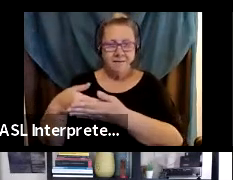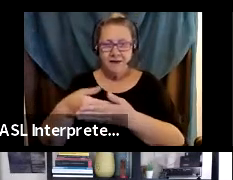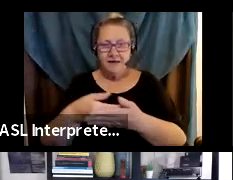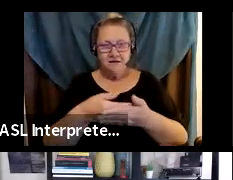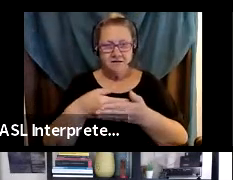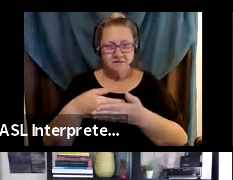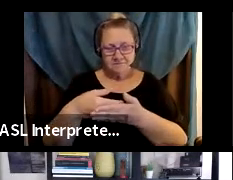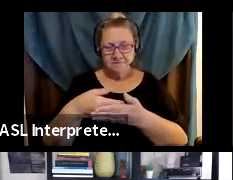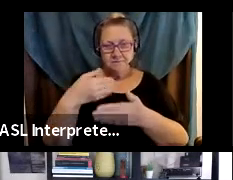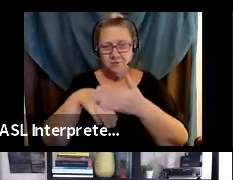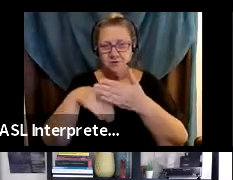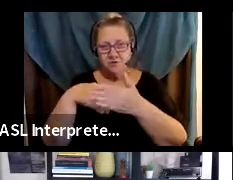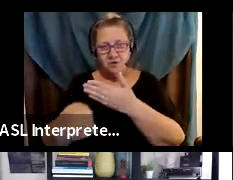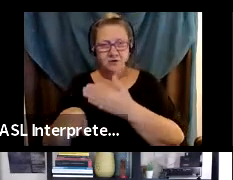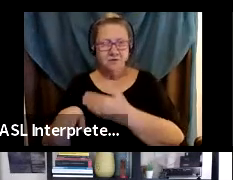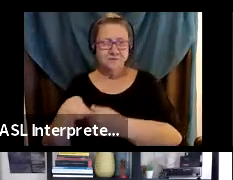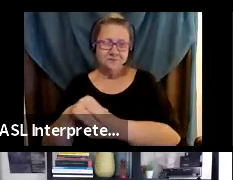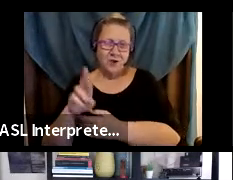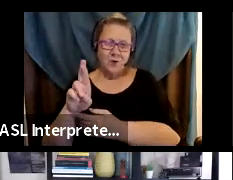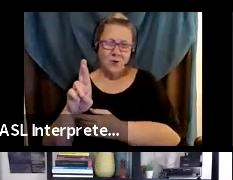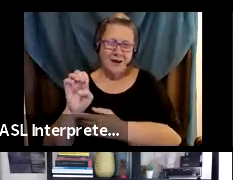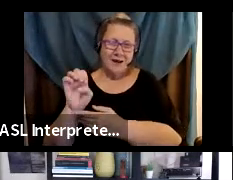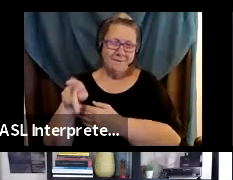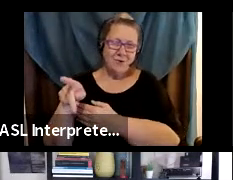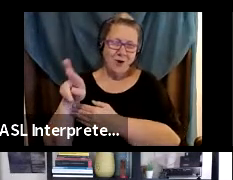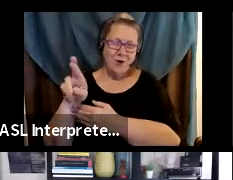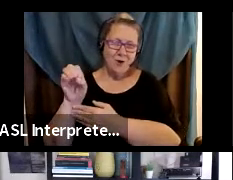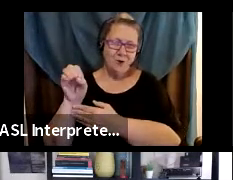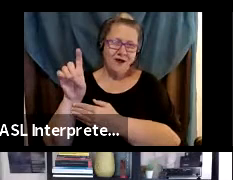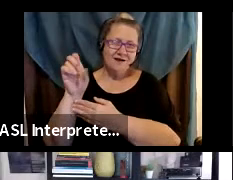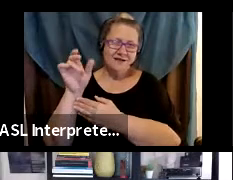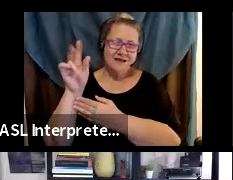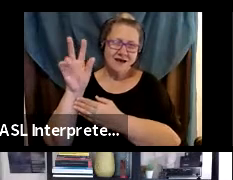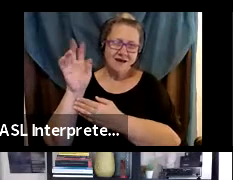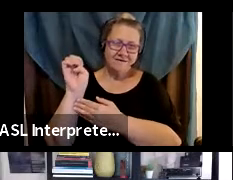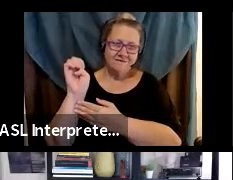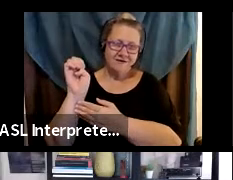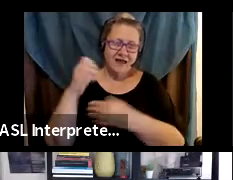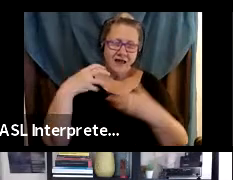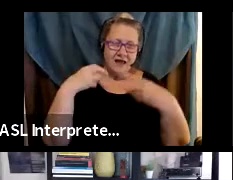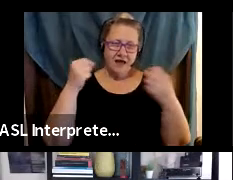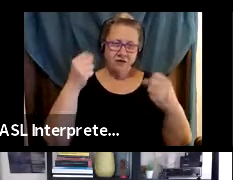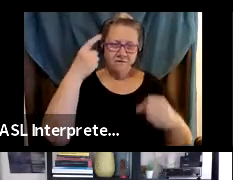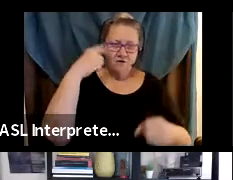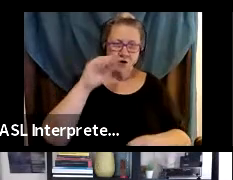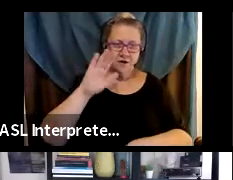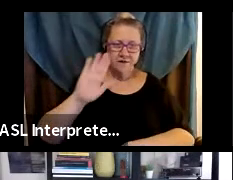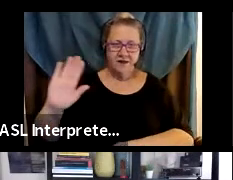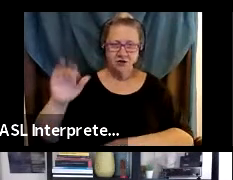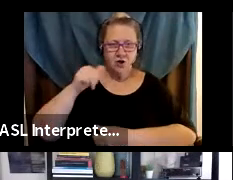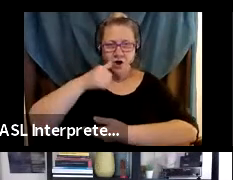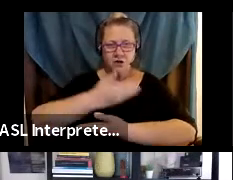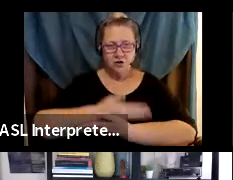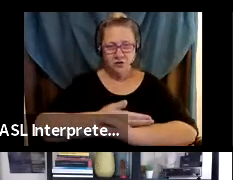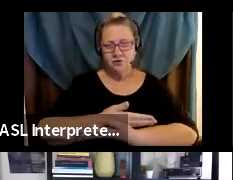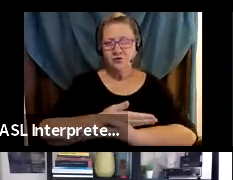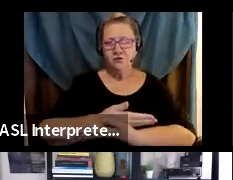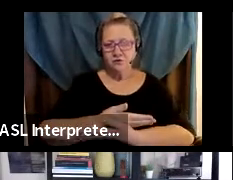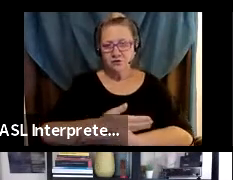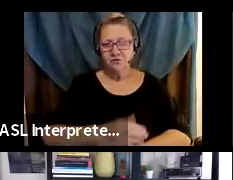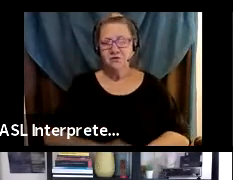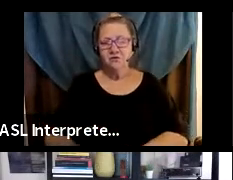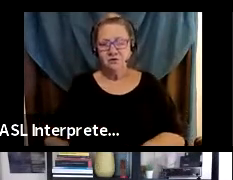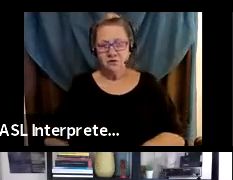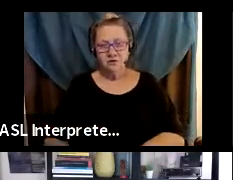I just think we're doing a lot of work to get the information out, the correct information, the hesitancy we're seeing in